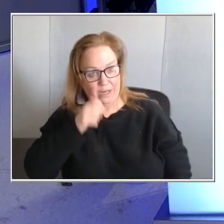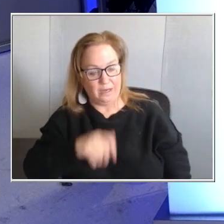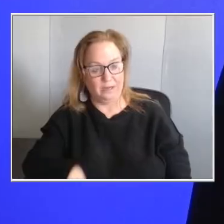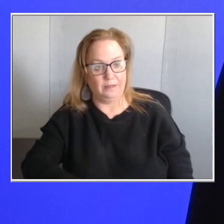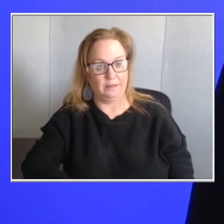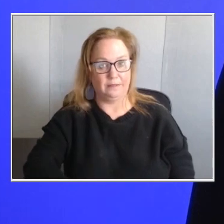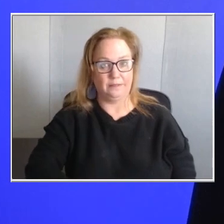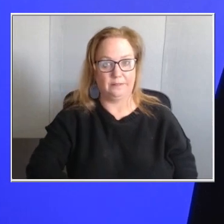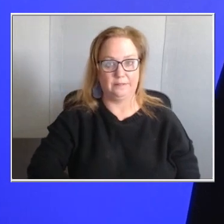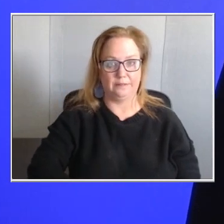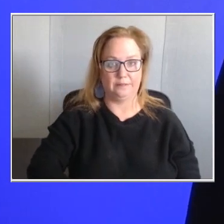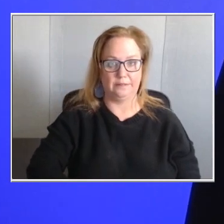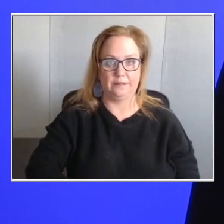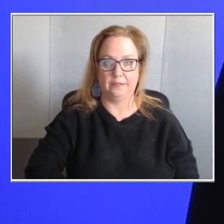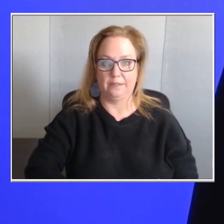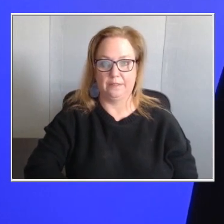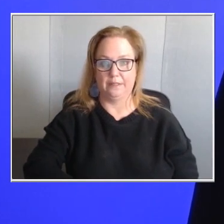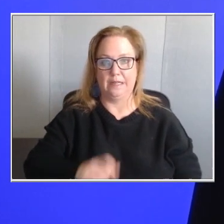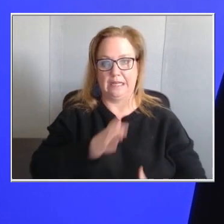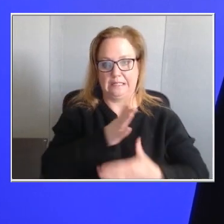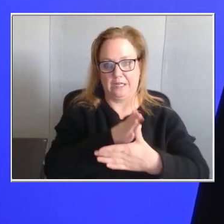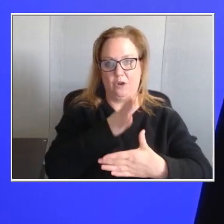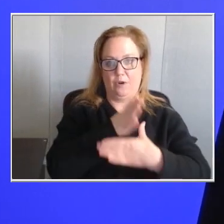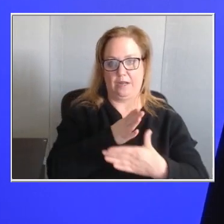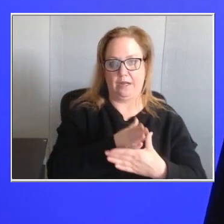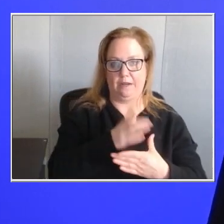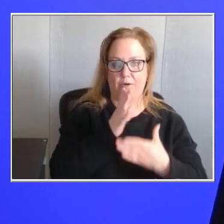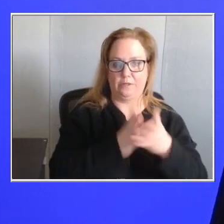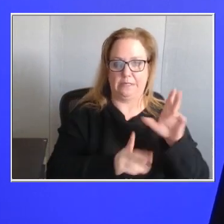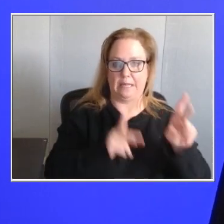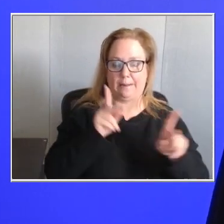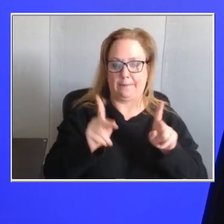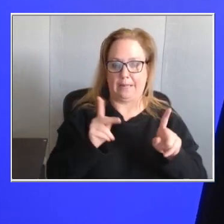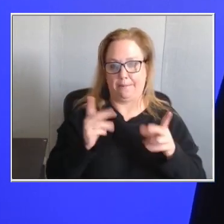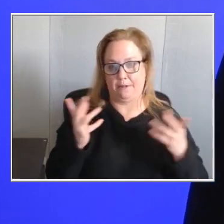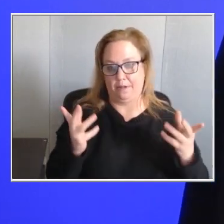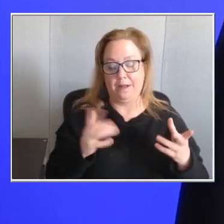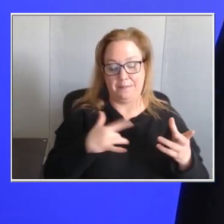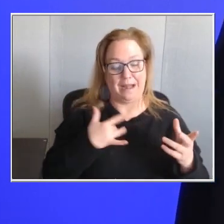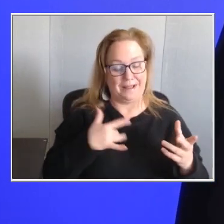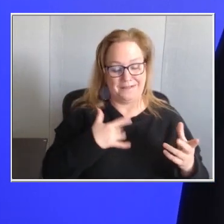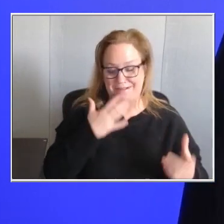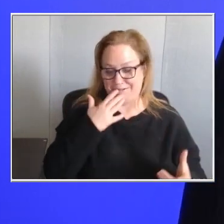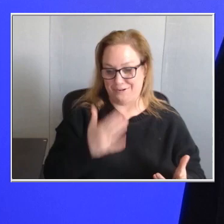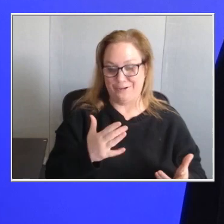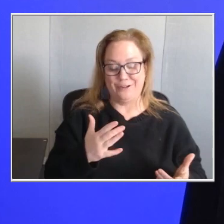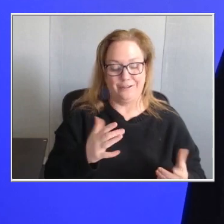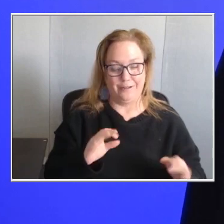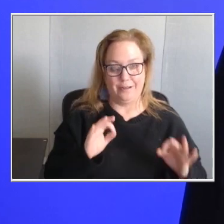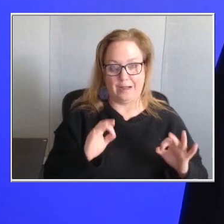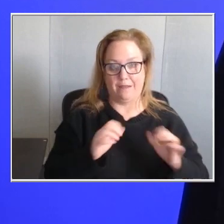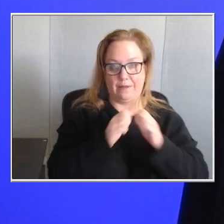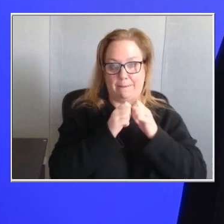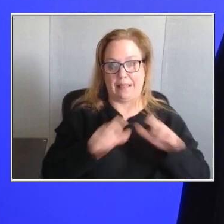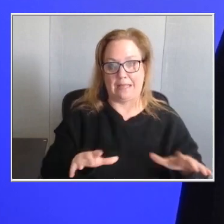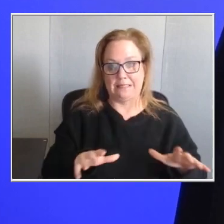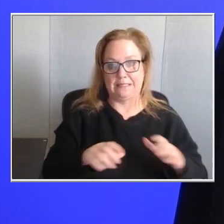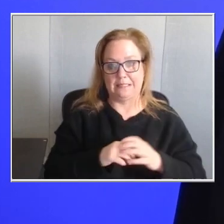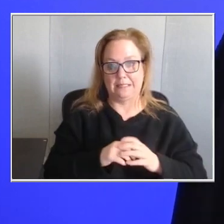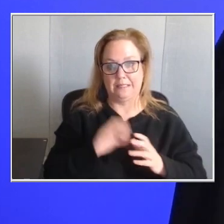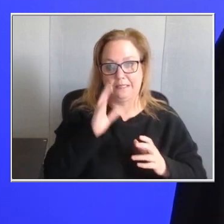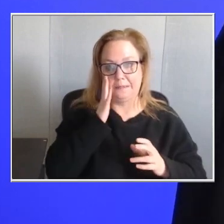do. It's a little annoying, I think, for some people, but I do feel good. I feel very blessed